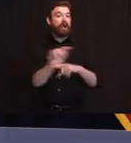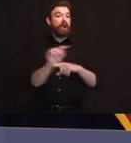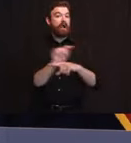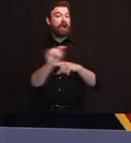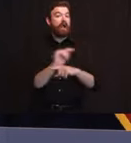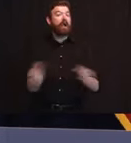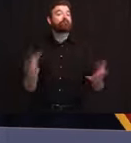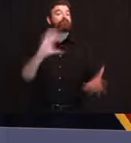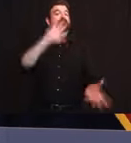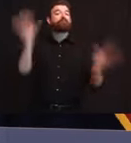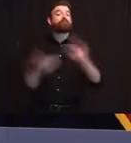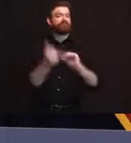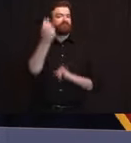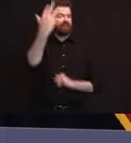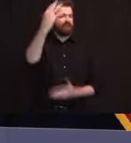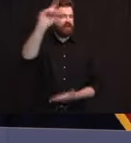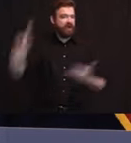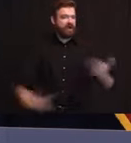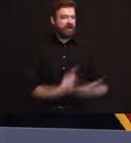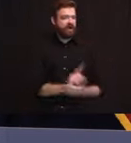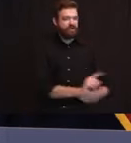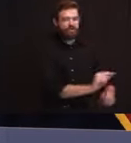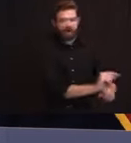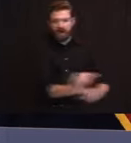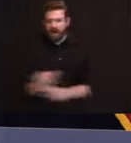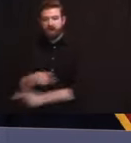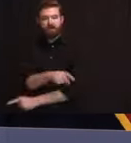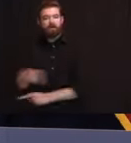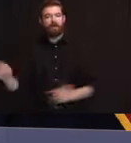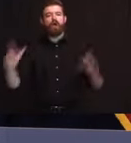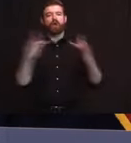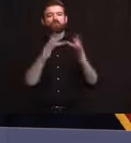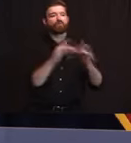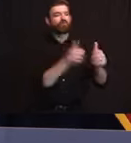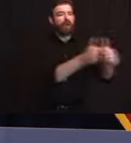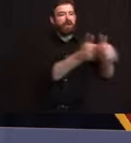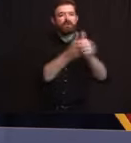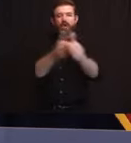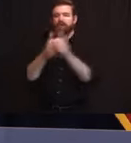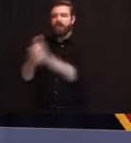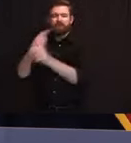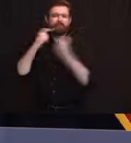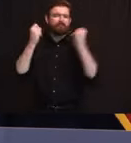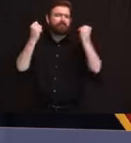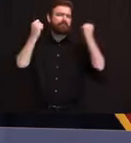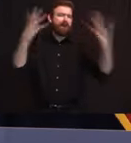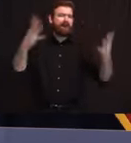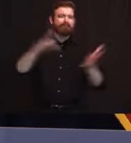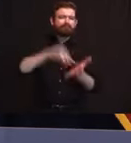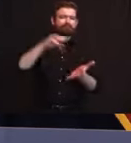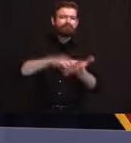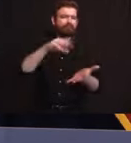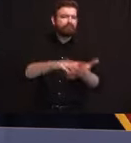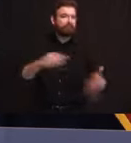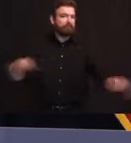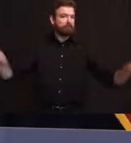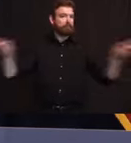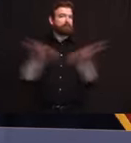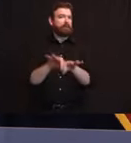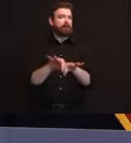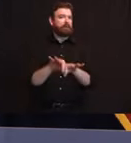topics to best inform individuals who will perform this important job. Already, more than 500